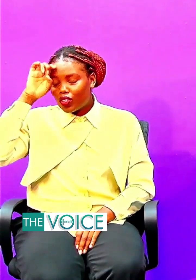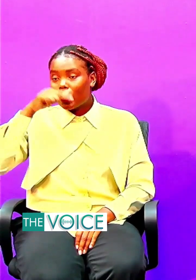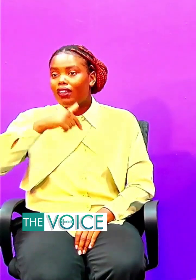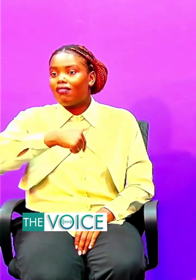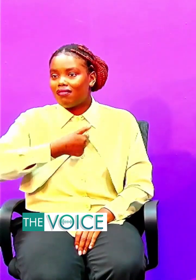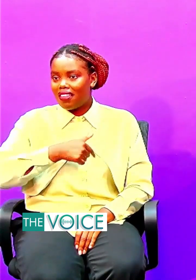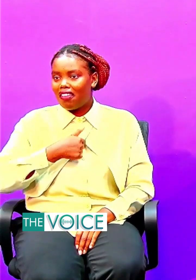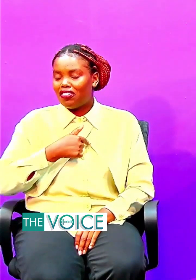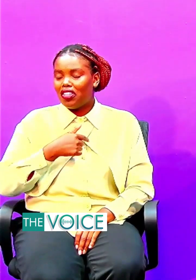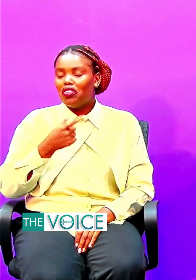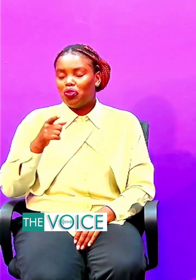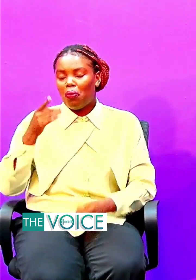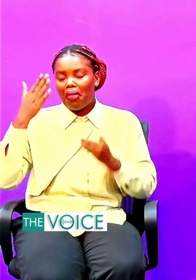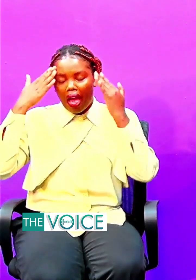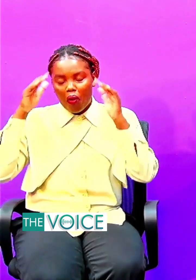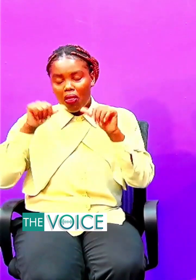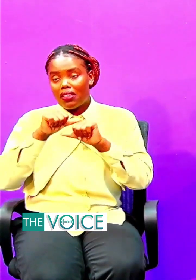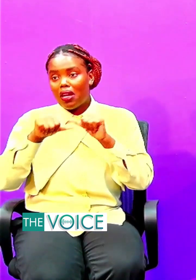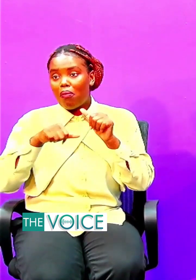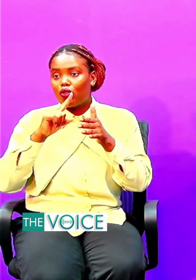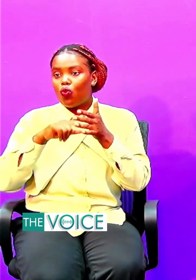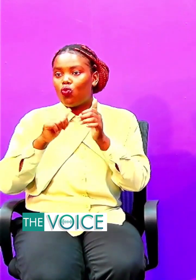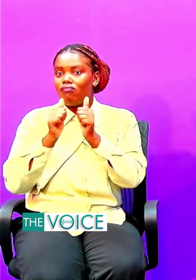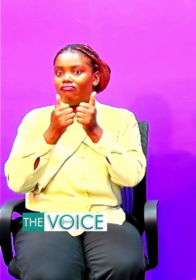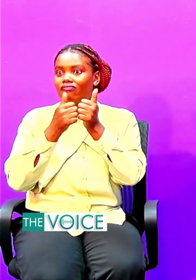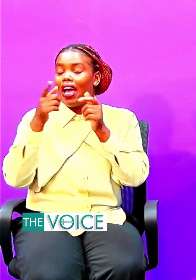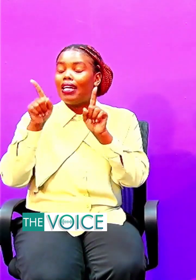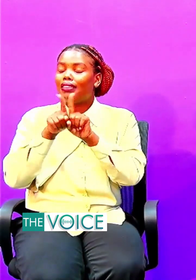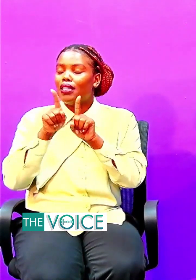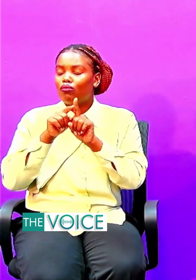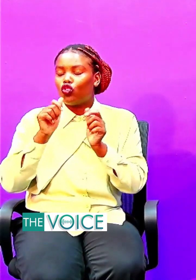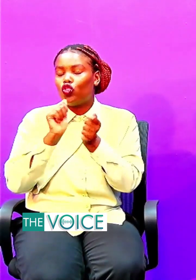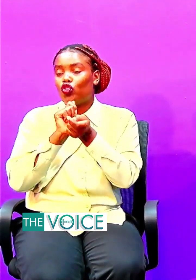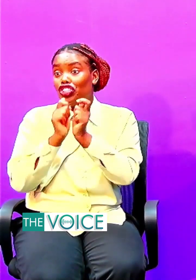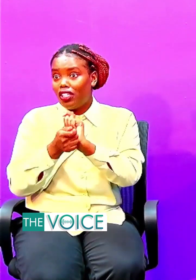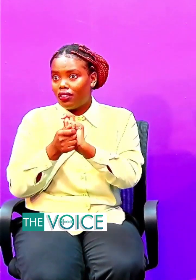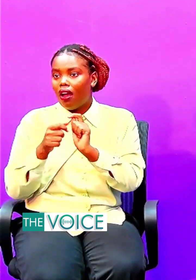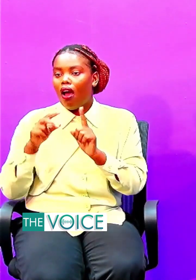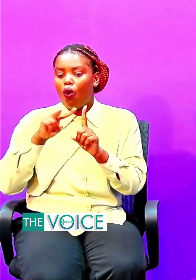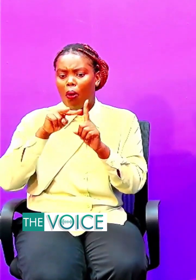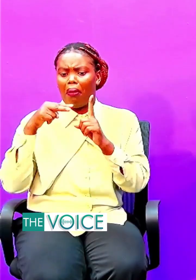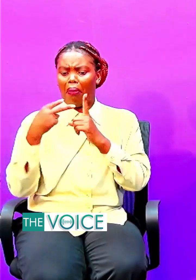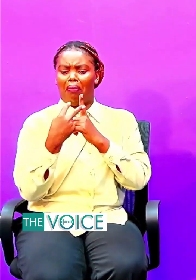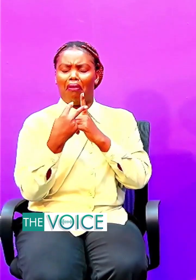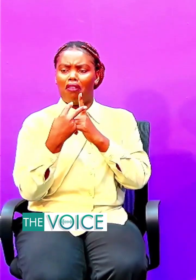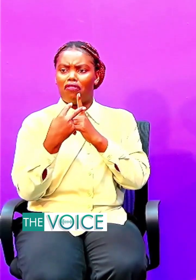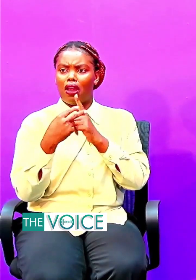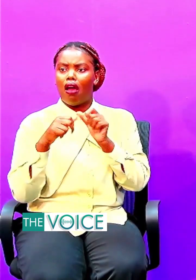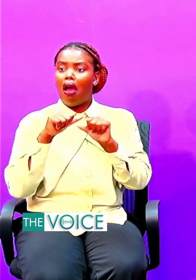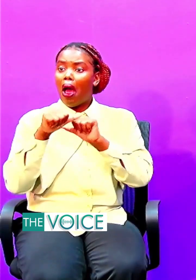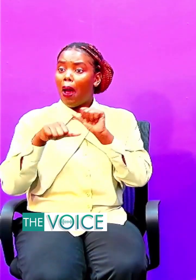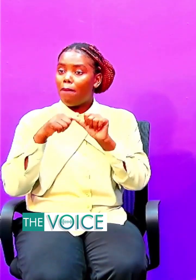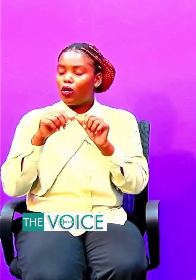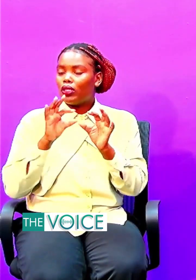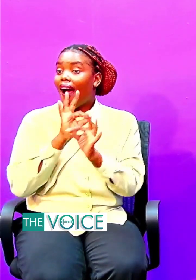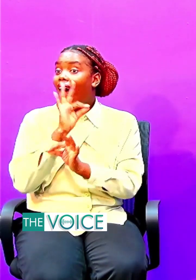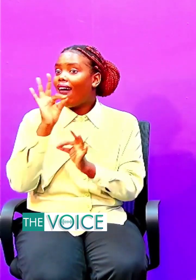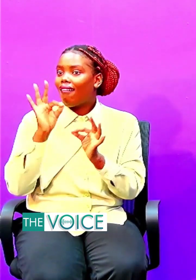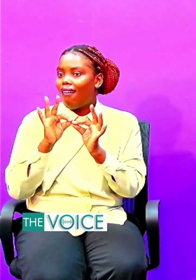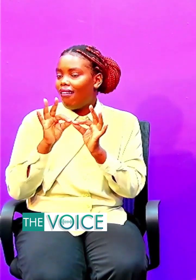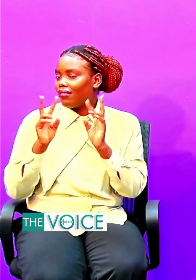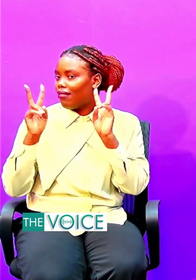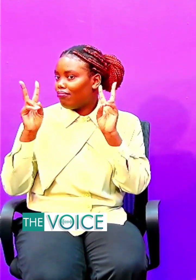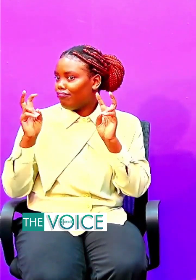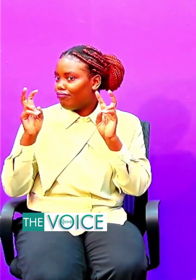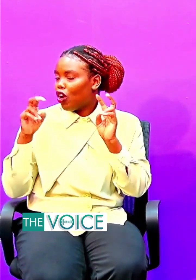embrace and create awareness about different issues and different topics, as well as changing the